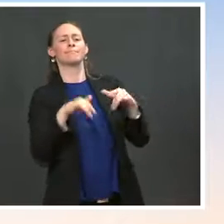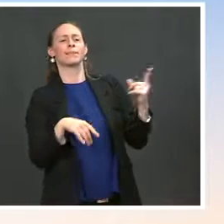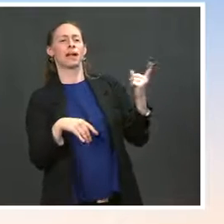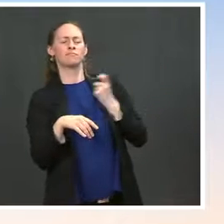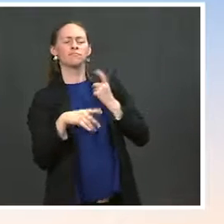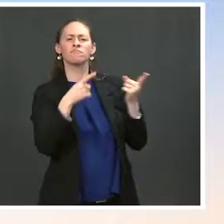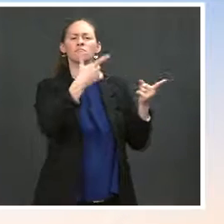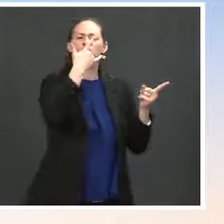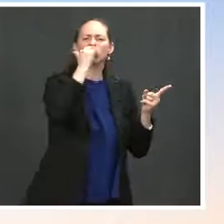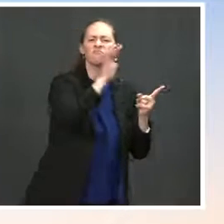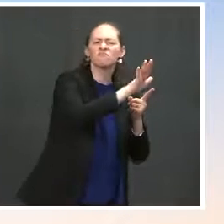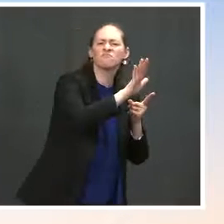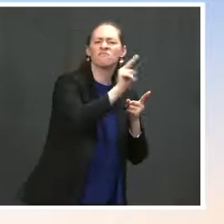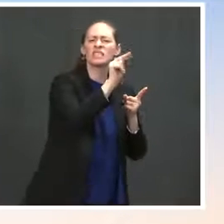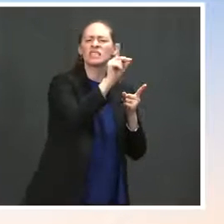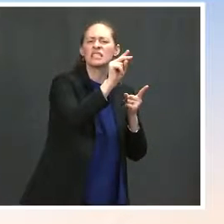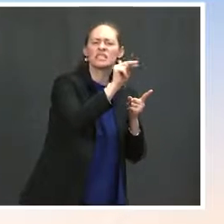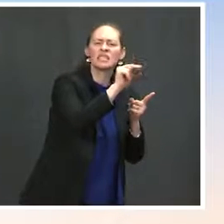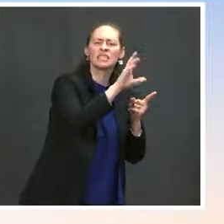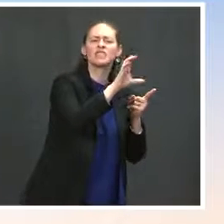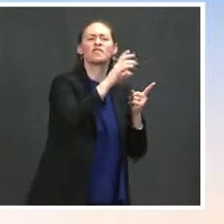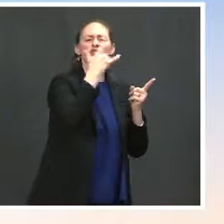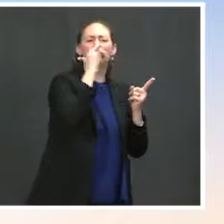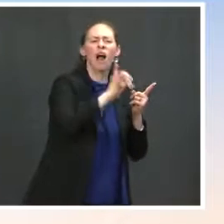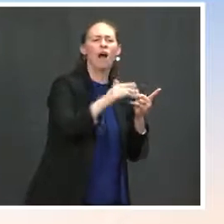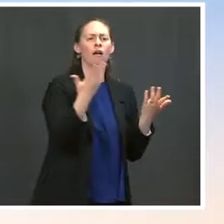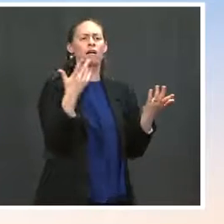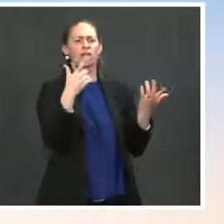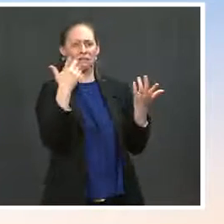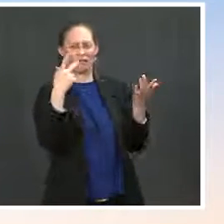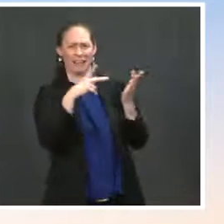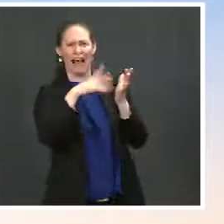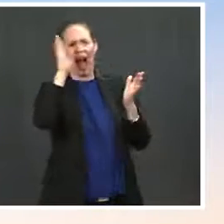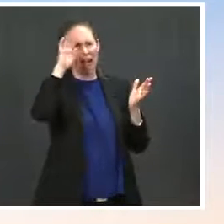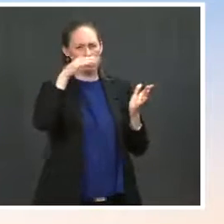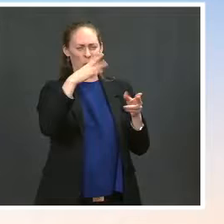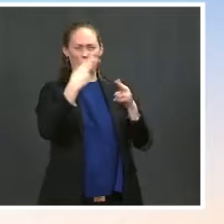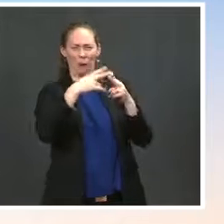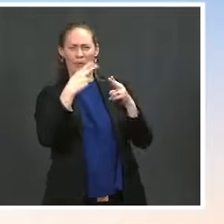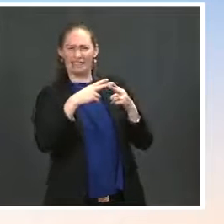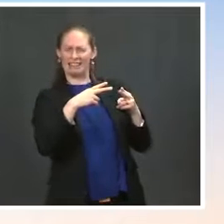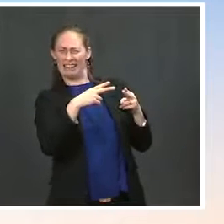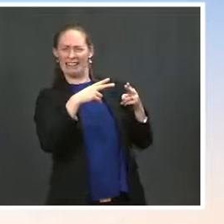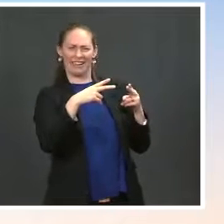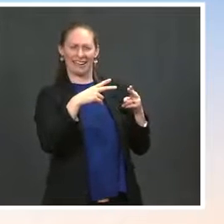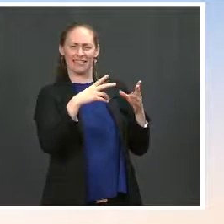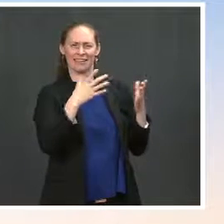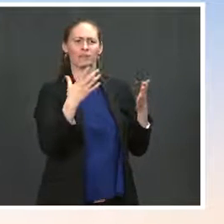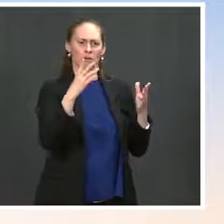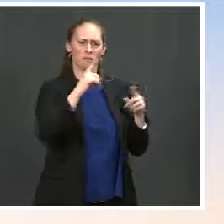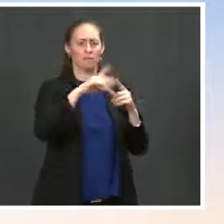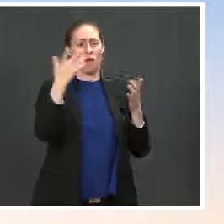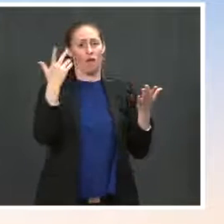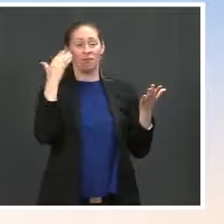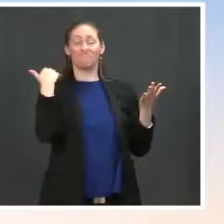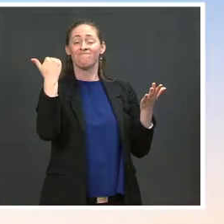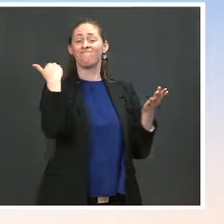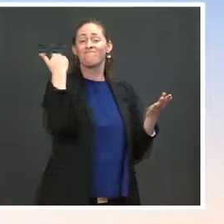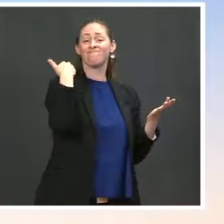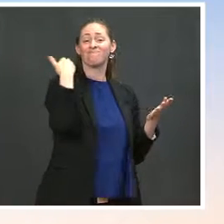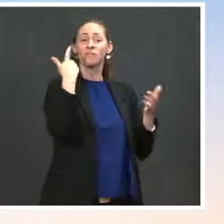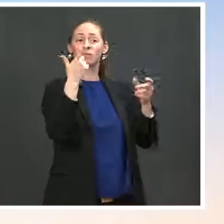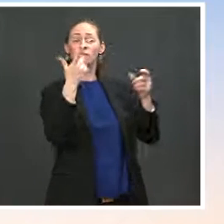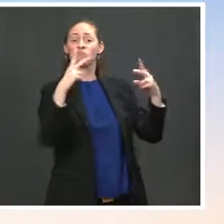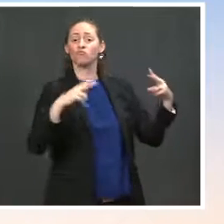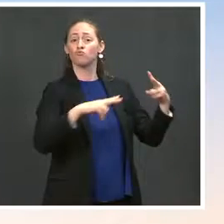do? You've destroyed your credibility. You've left the Paris Agreement. How can we trust you? What's